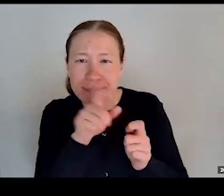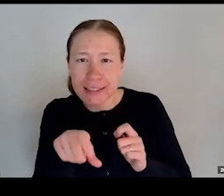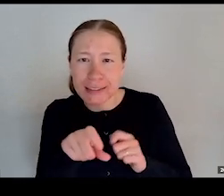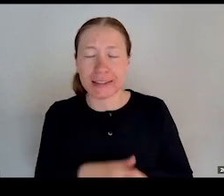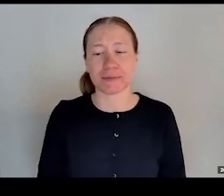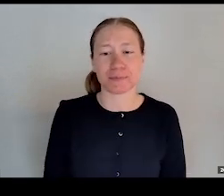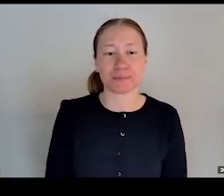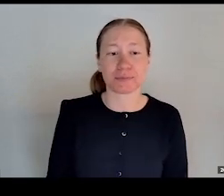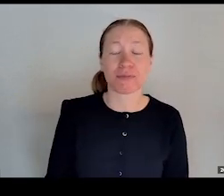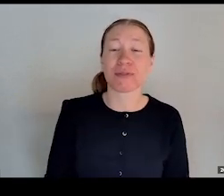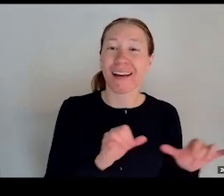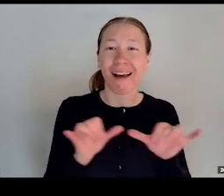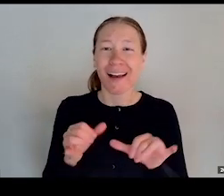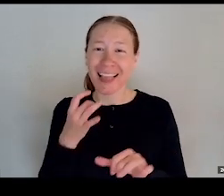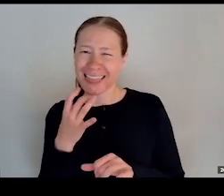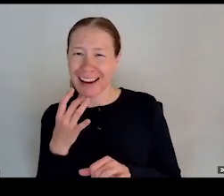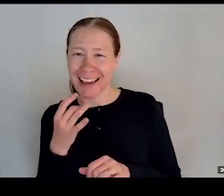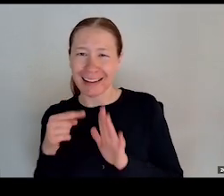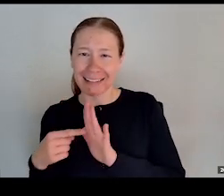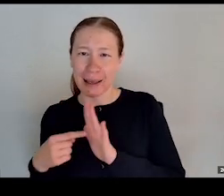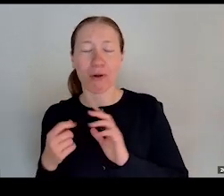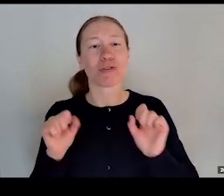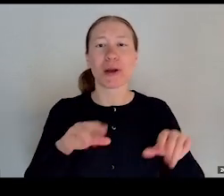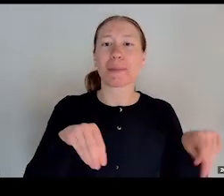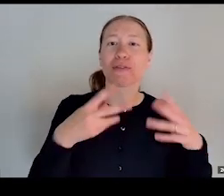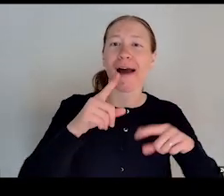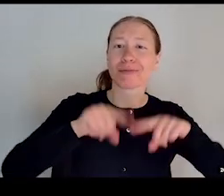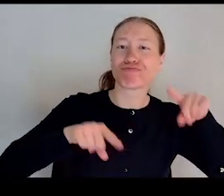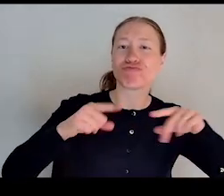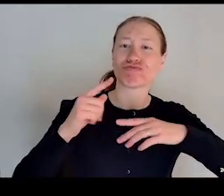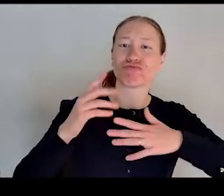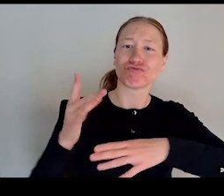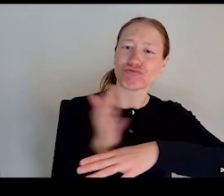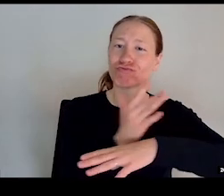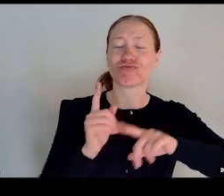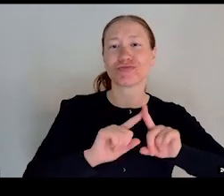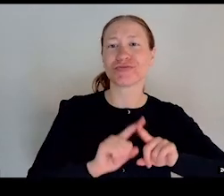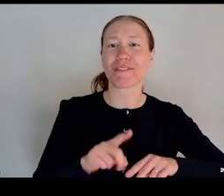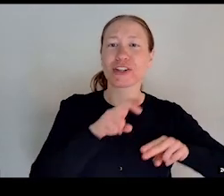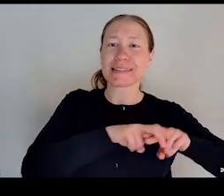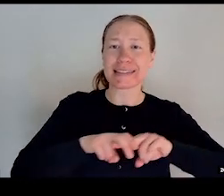to the lighting example, provide various ergonomic seating or comfortable seating options.